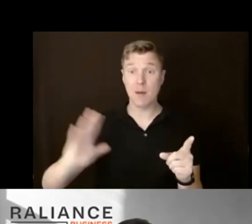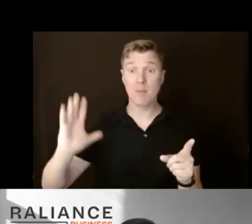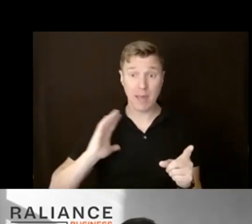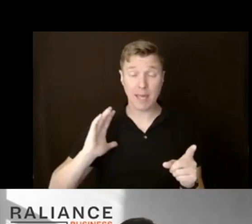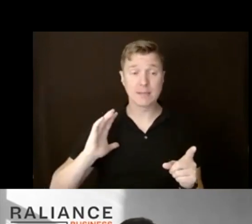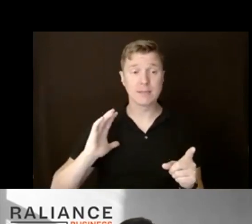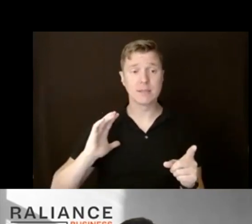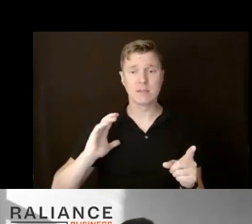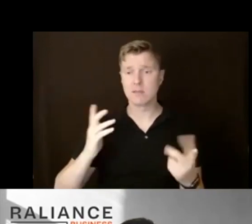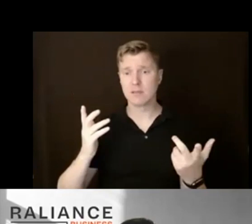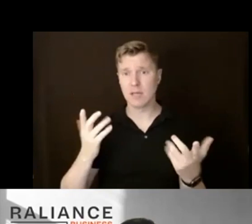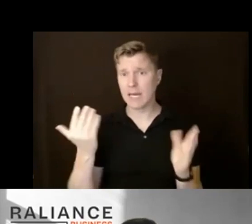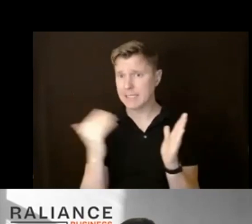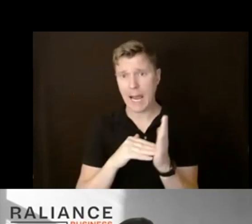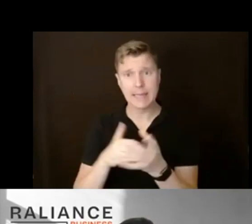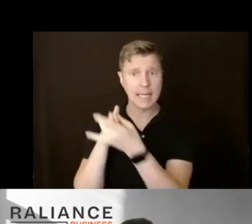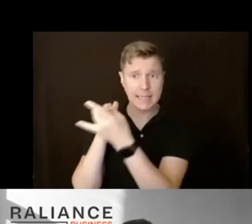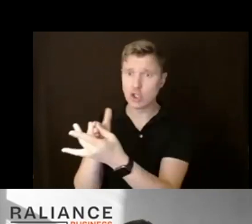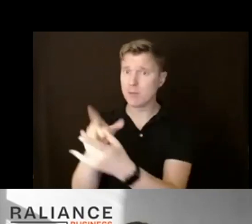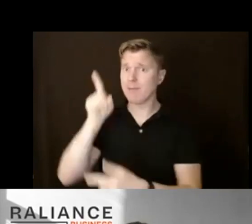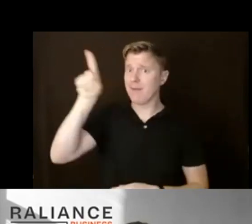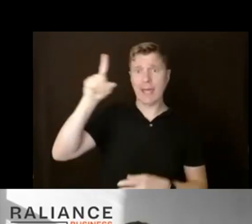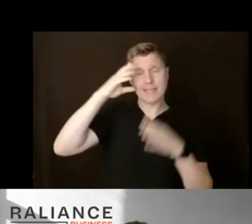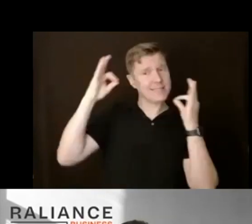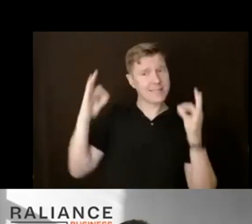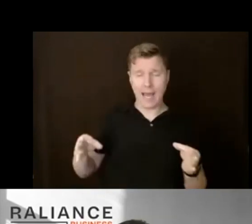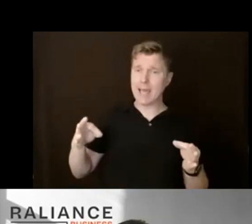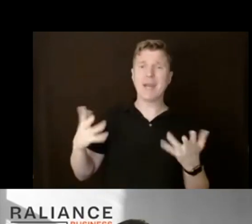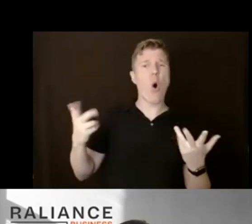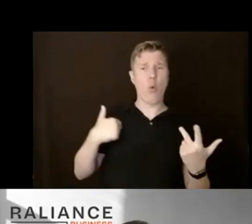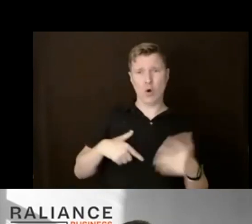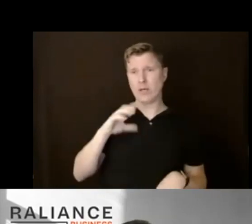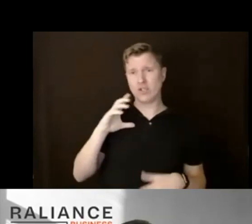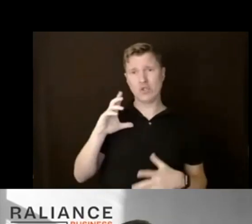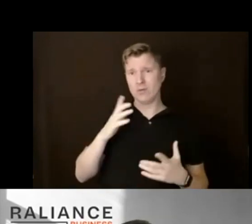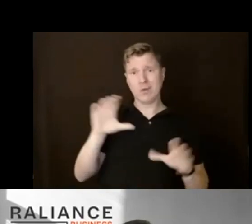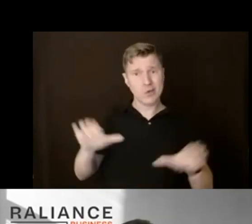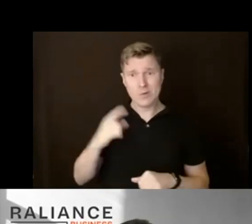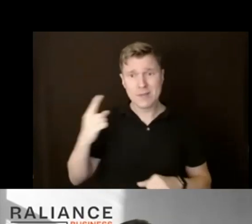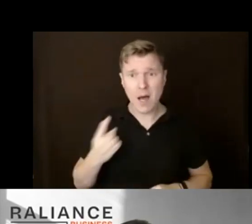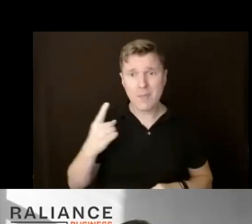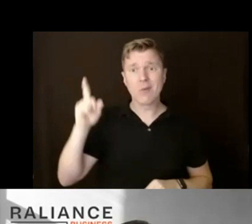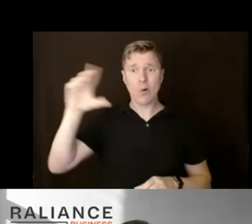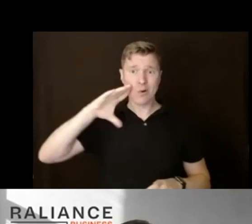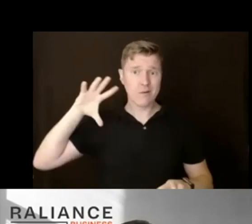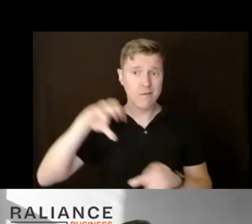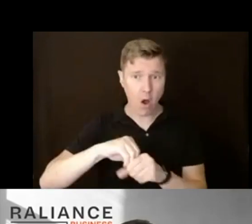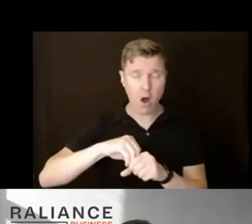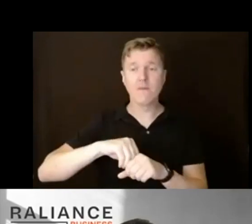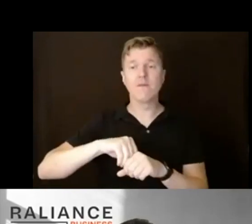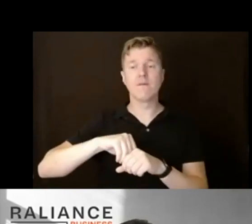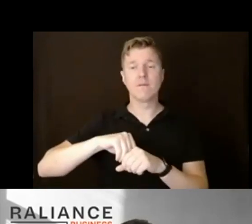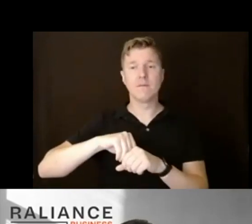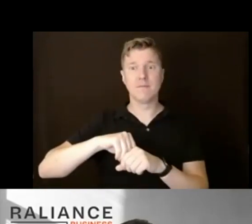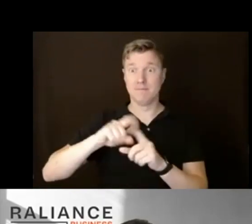be, you know, again, the leadership that would say, we're going to weigh in, or we're going to do something, or we're going to take on this issue, where now there seems to